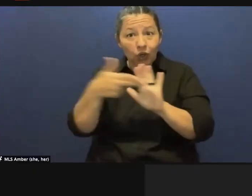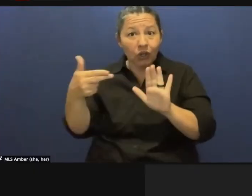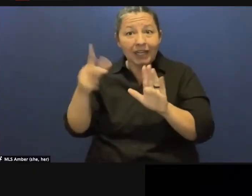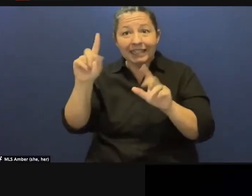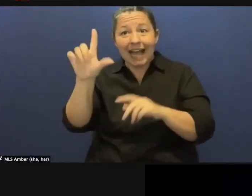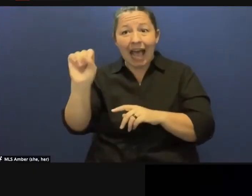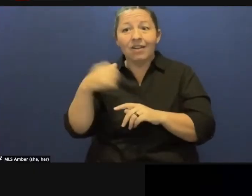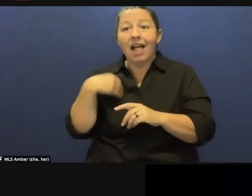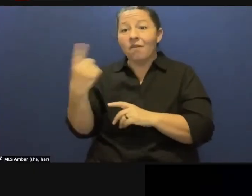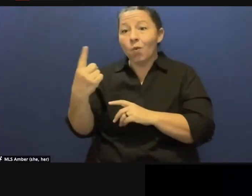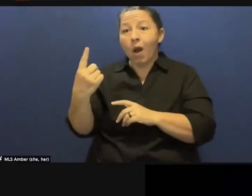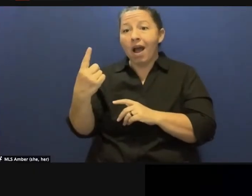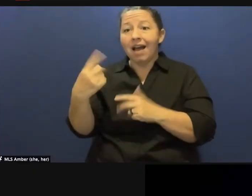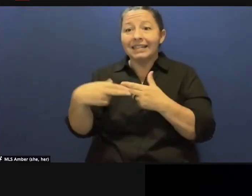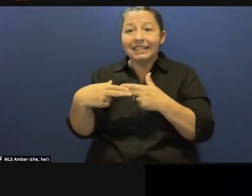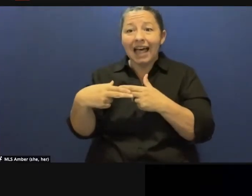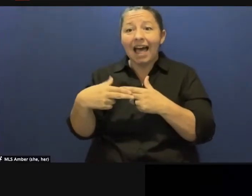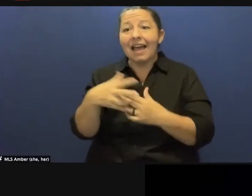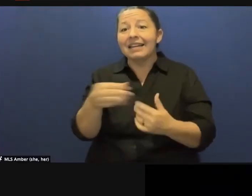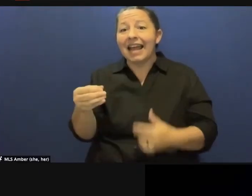1 slide and